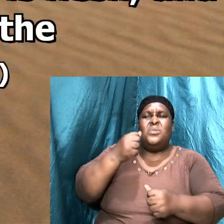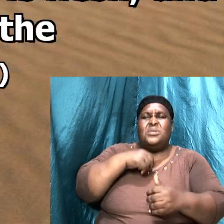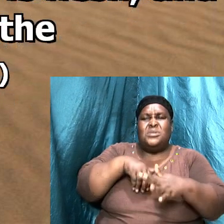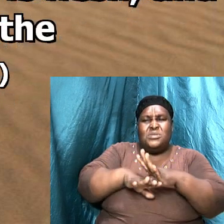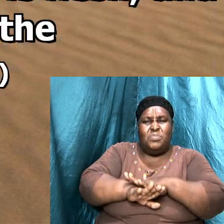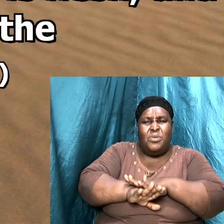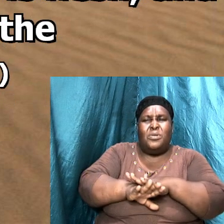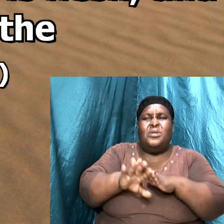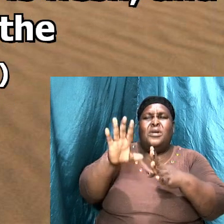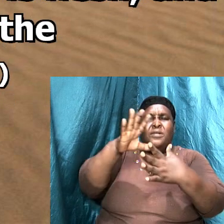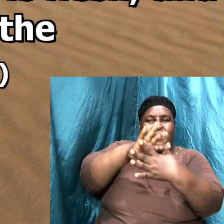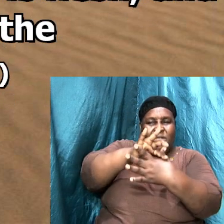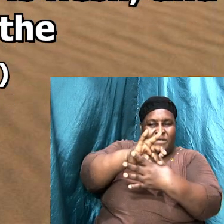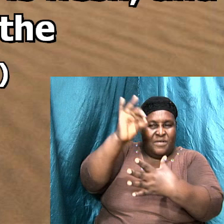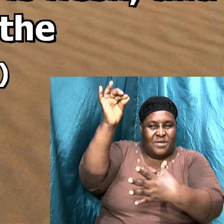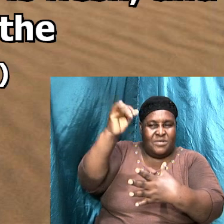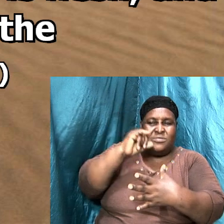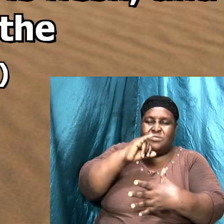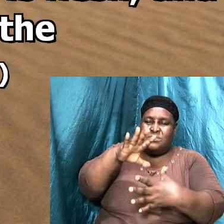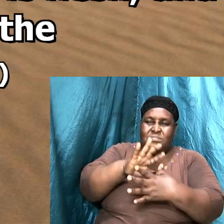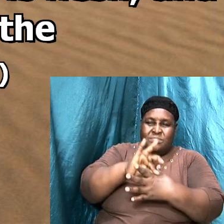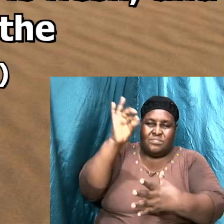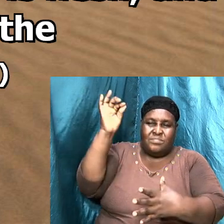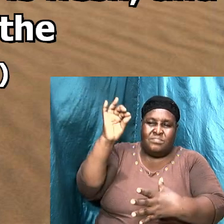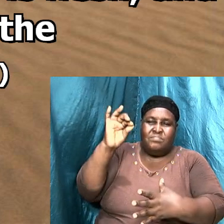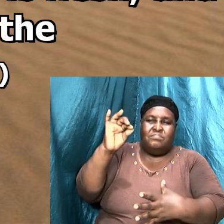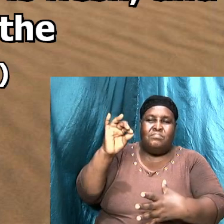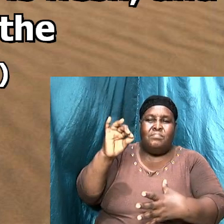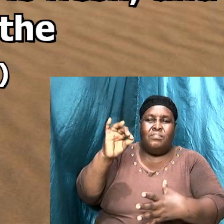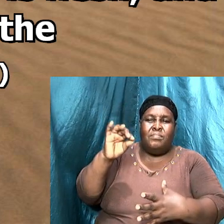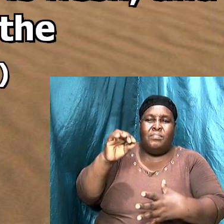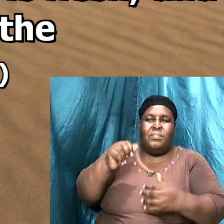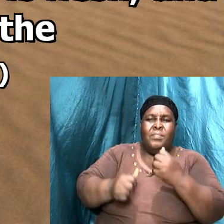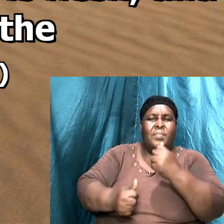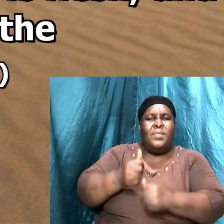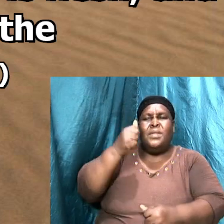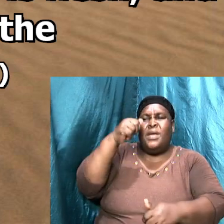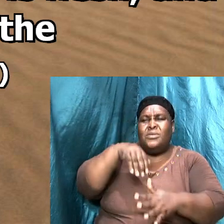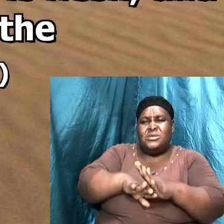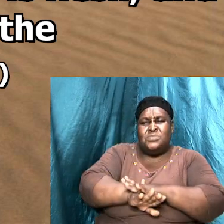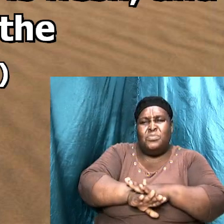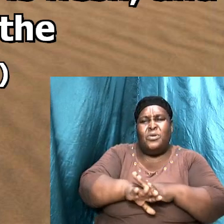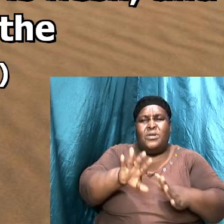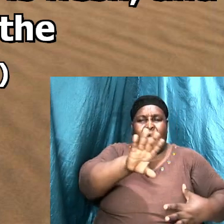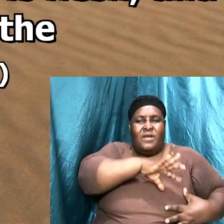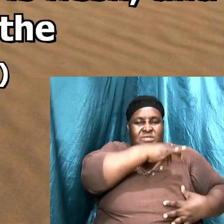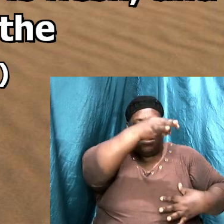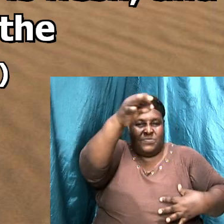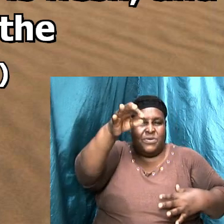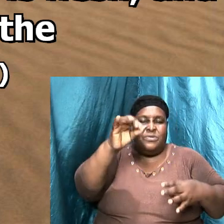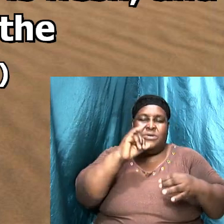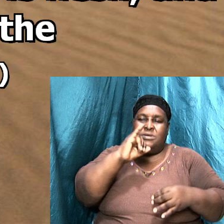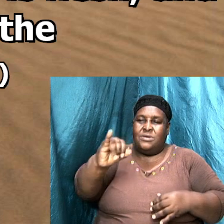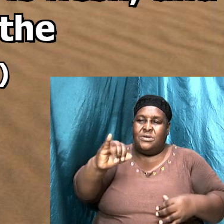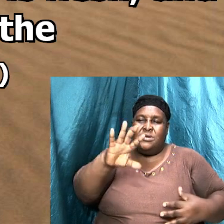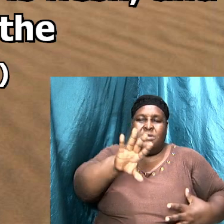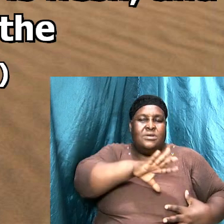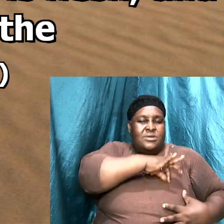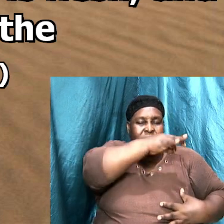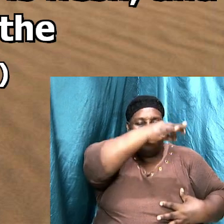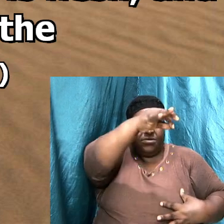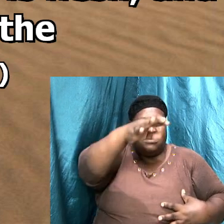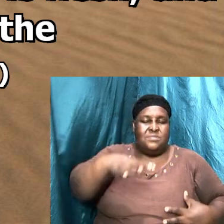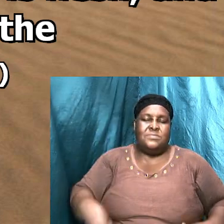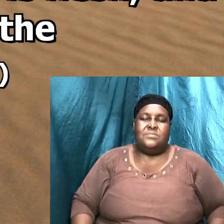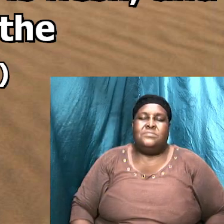That which is born of what? Flesh is flesh. And that which is born of the spirit